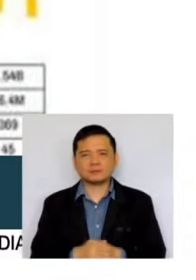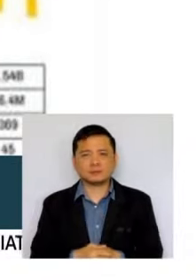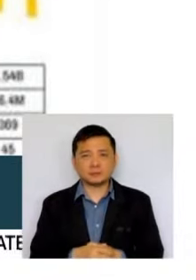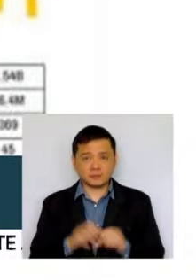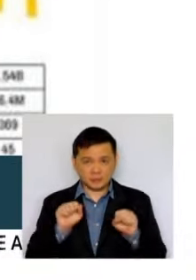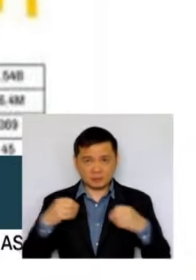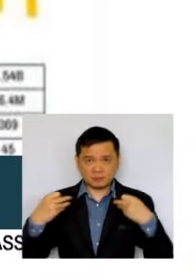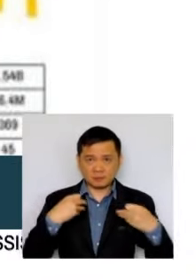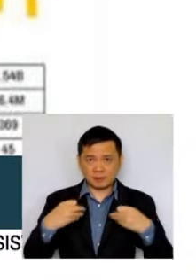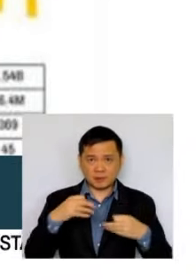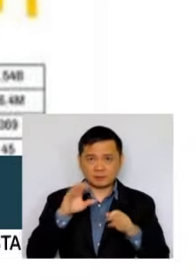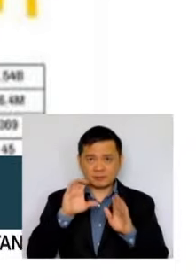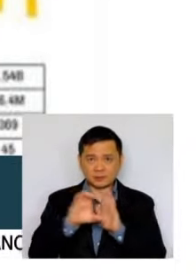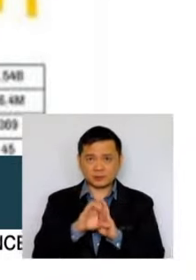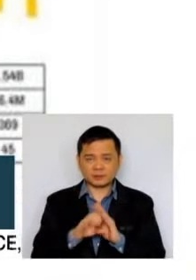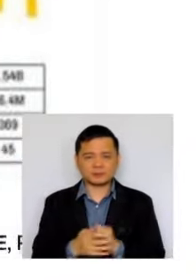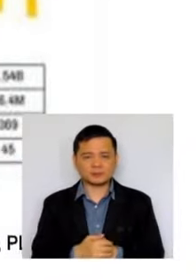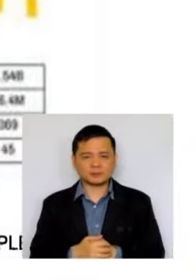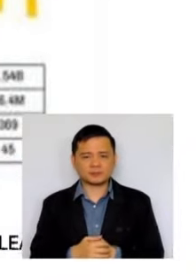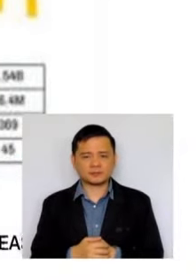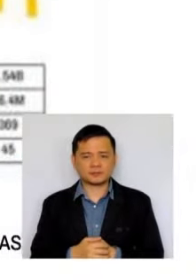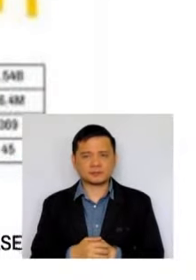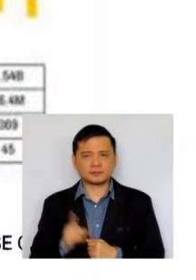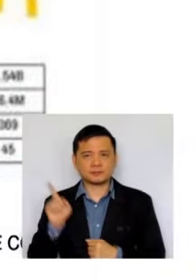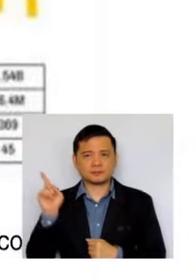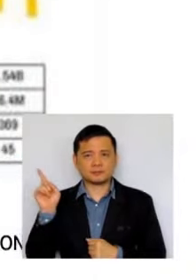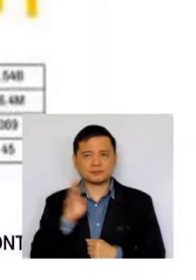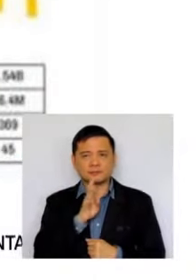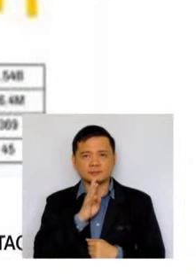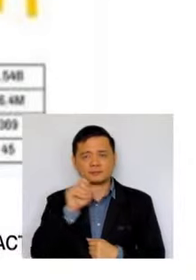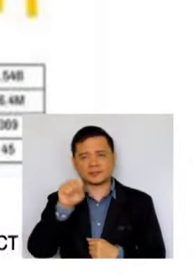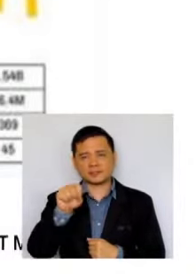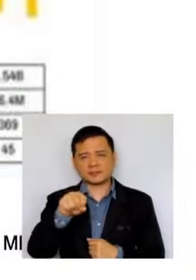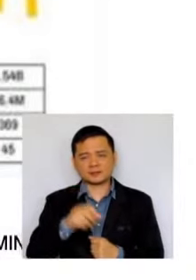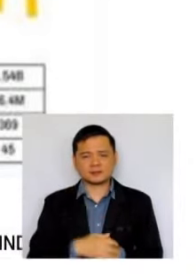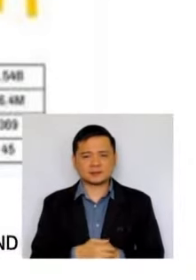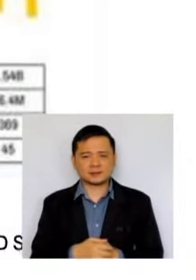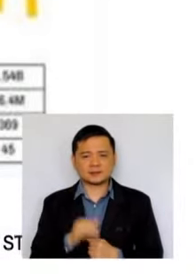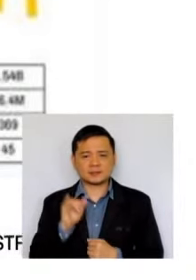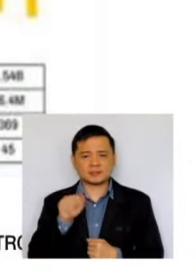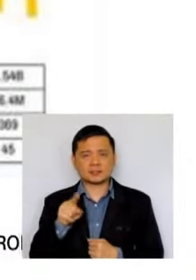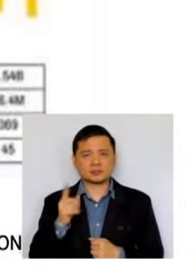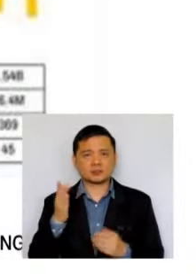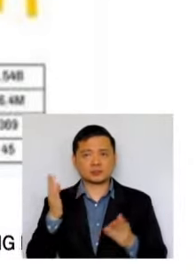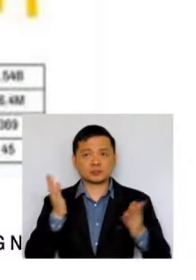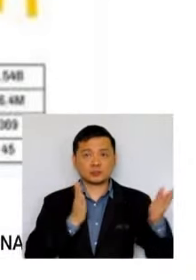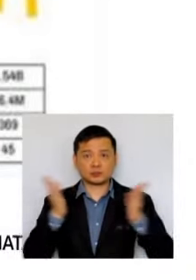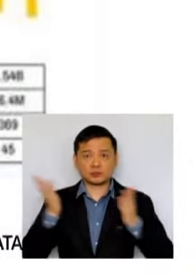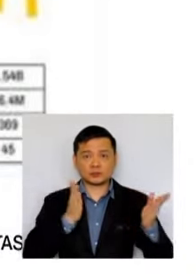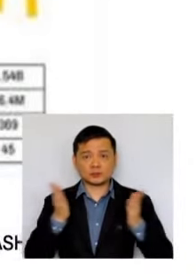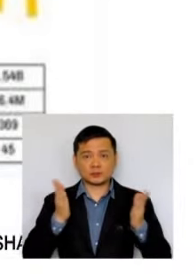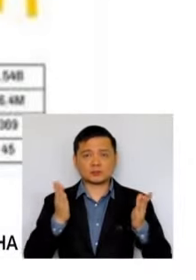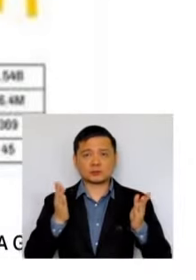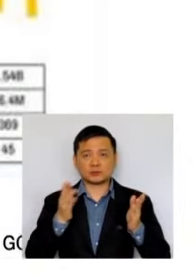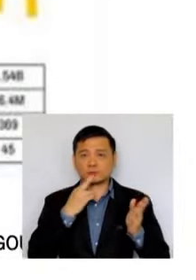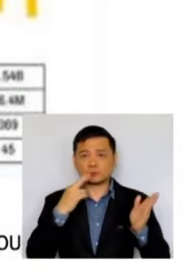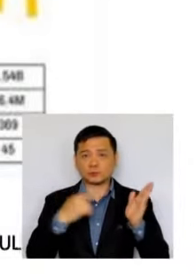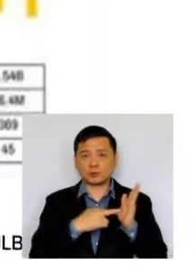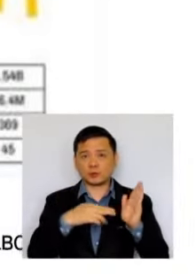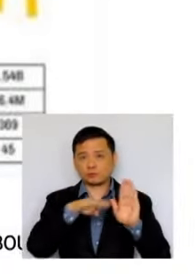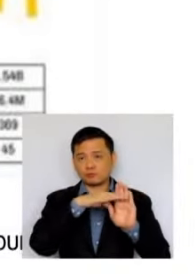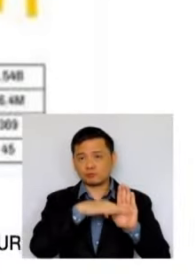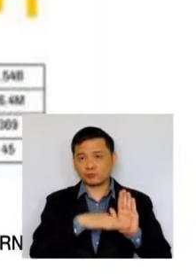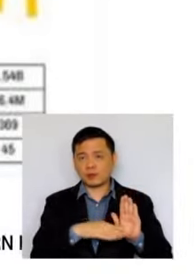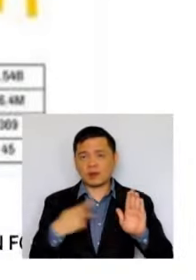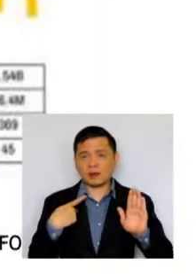political advocacy is just an extract of this major report or service. Only 3% of the spending